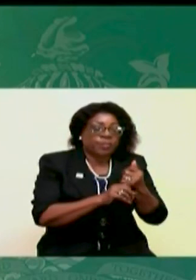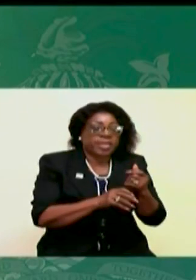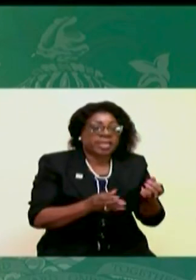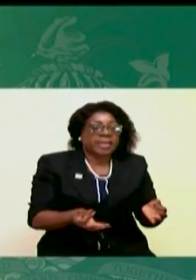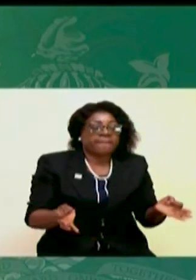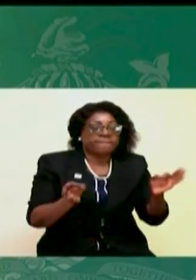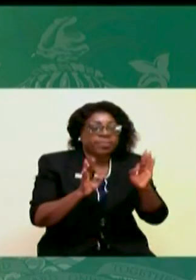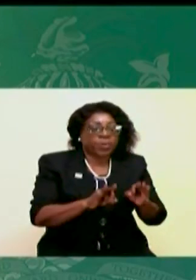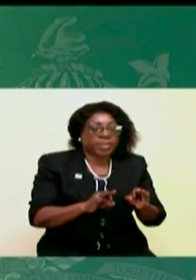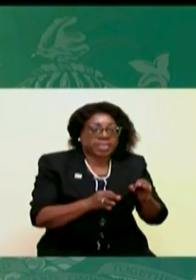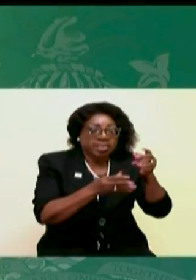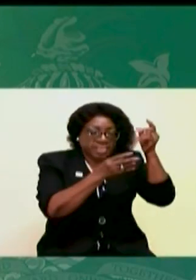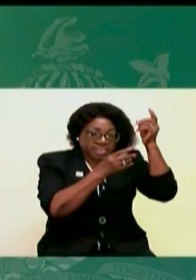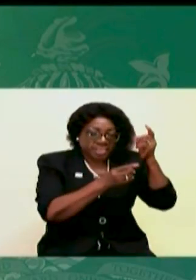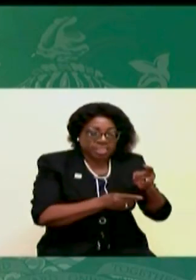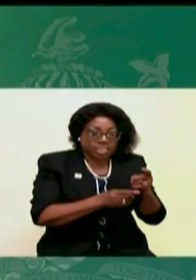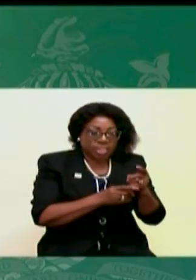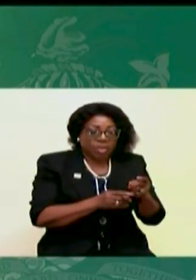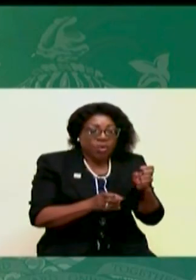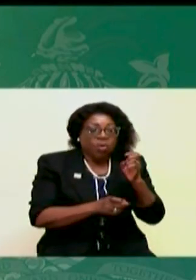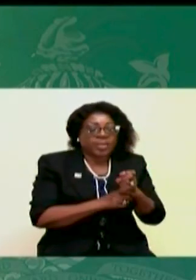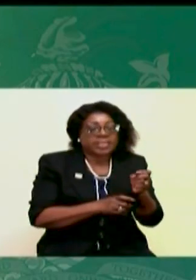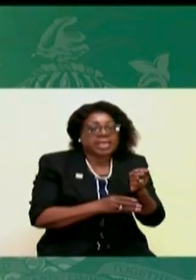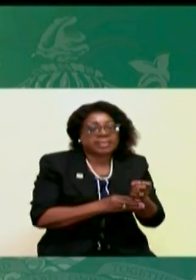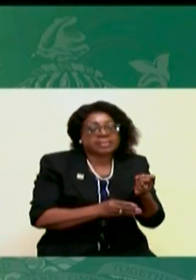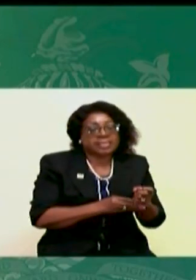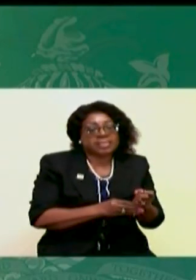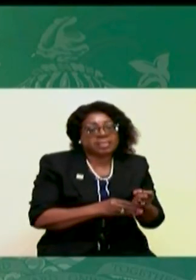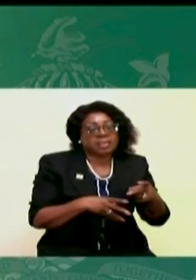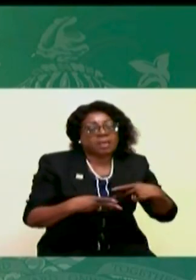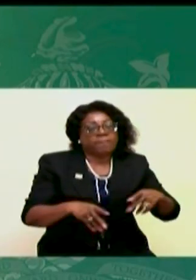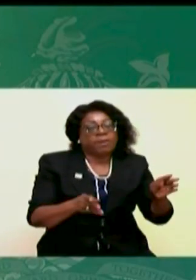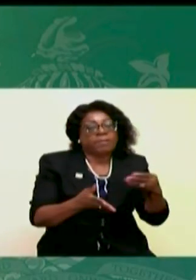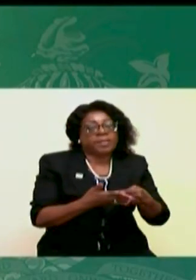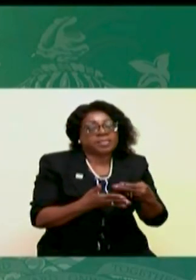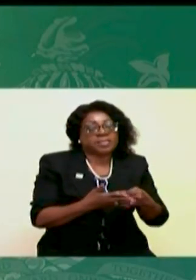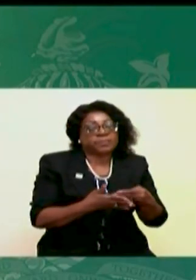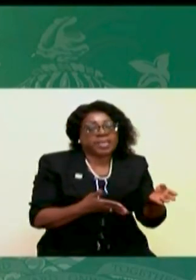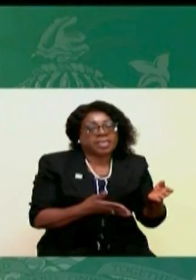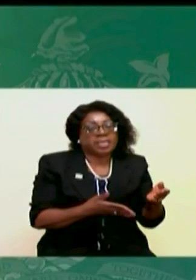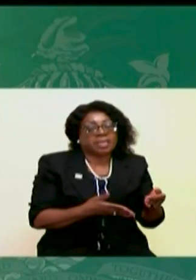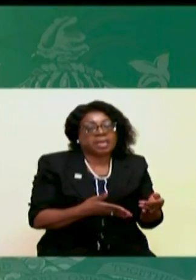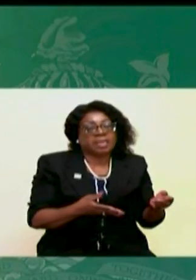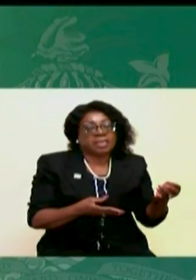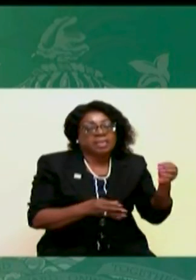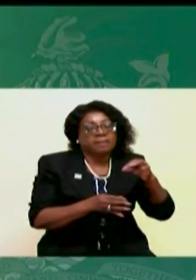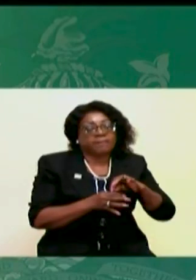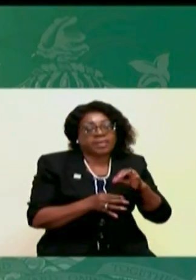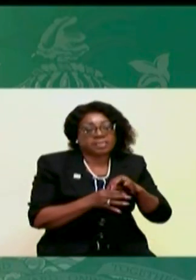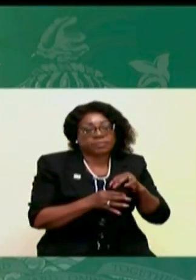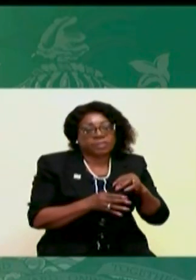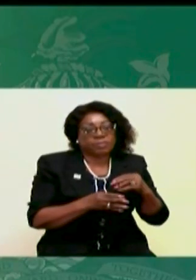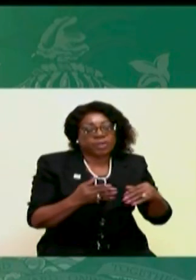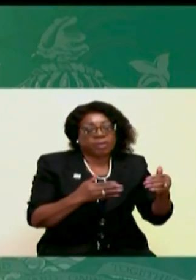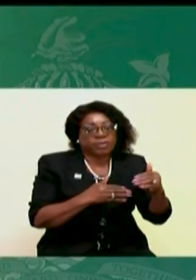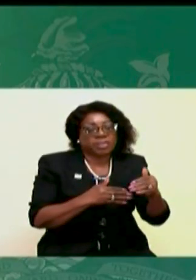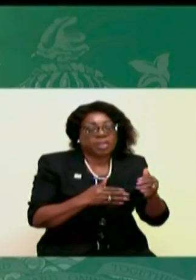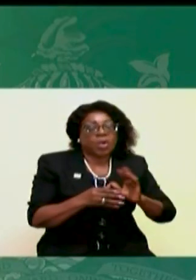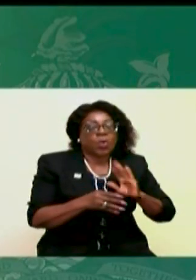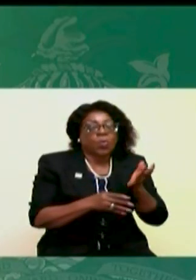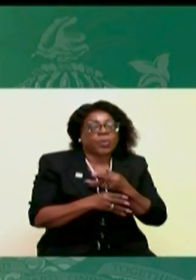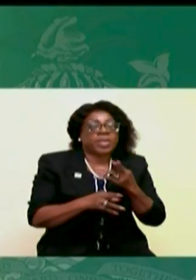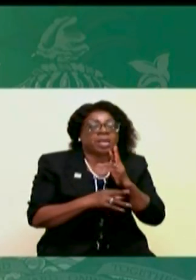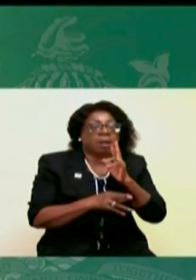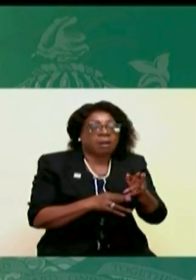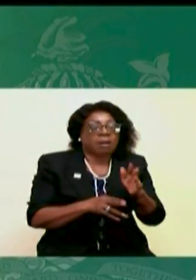on taxation, public spending, and investment priorities. The evidence is clear that we are on the right